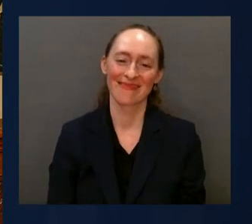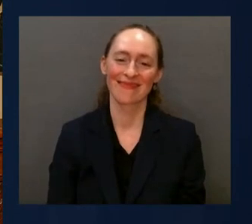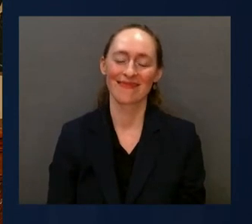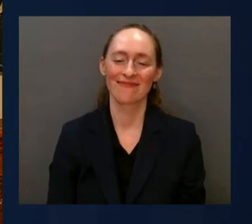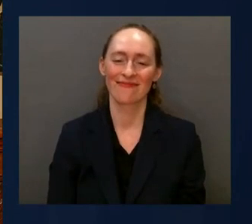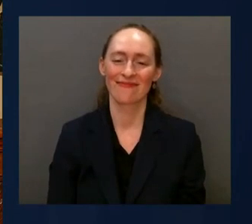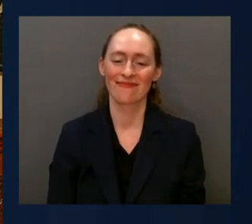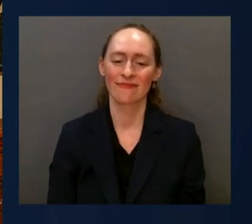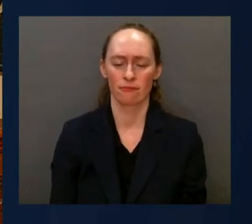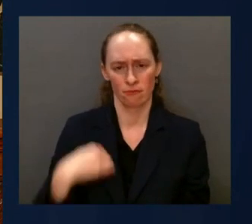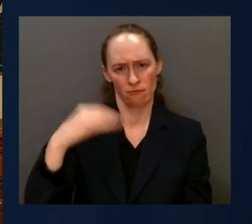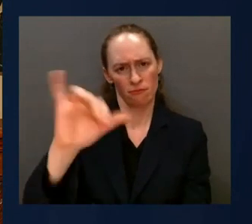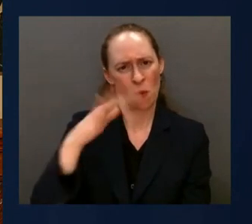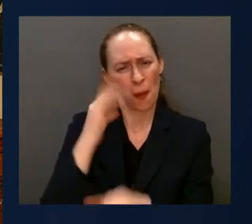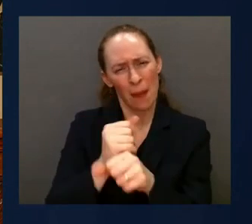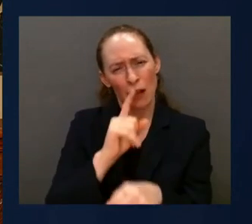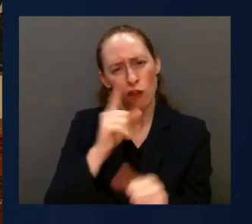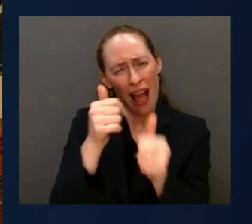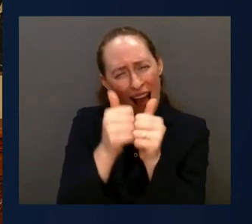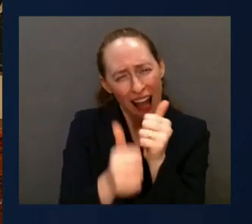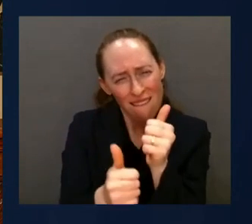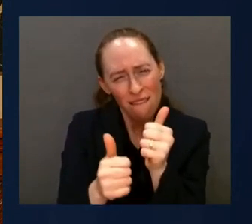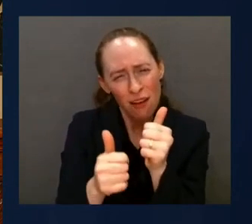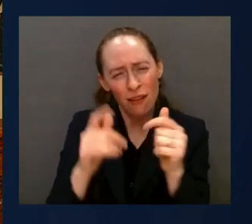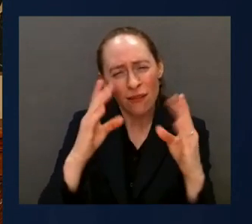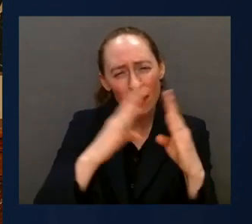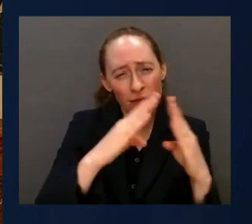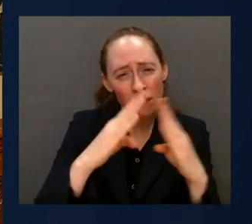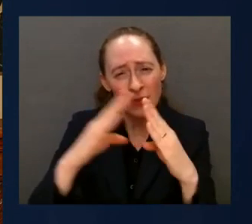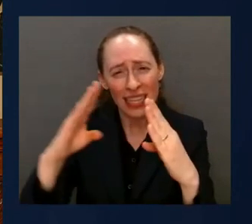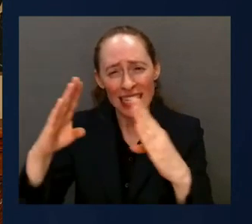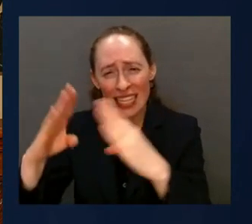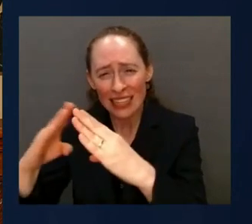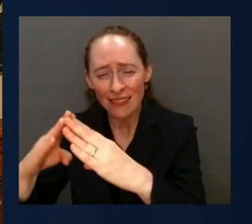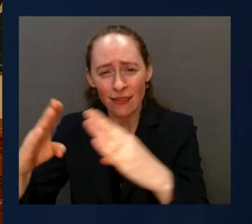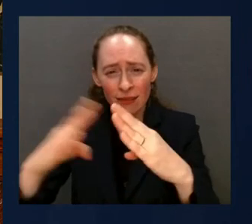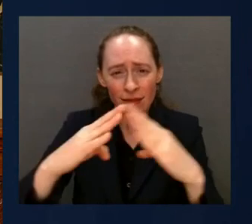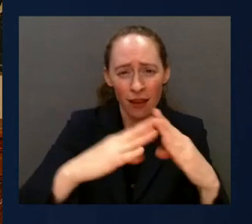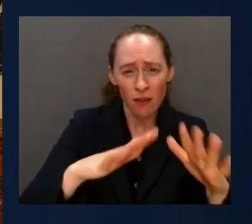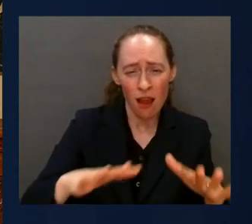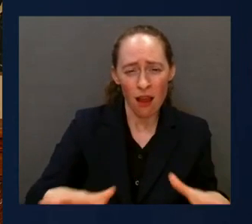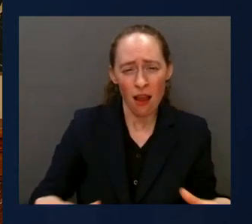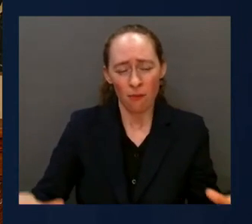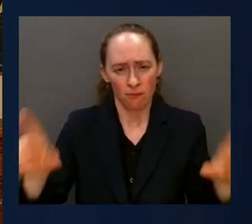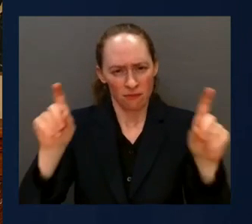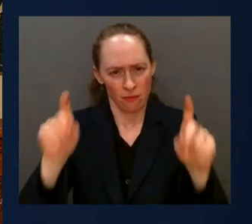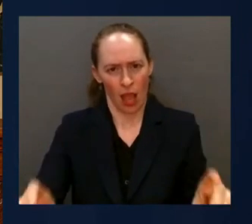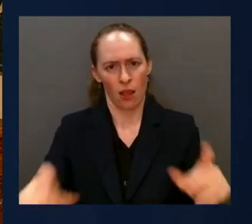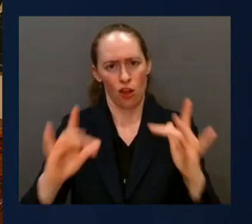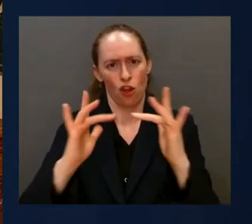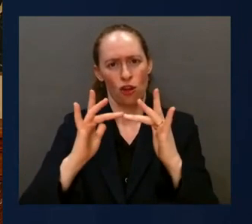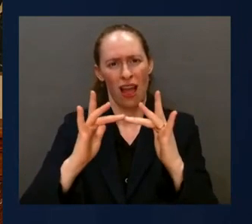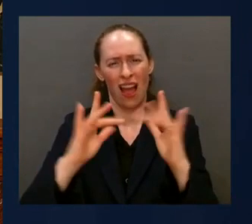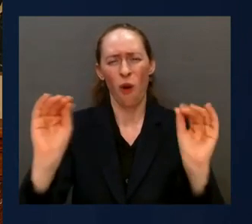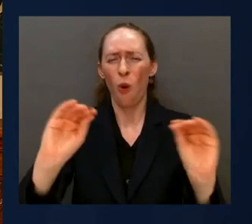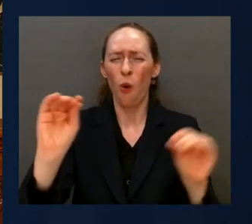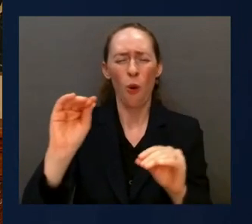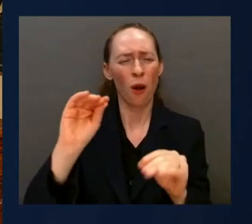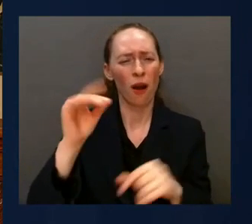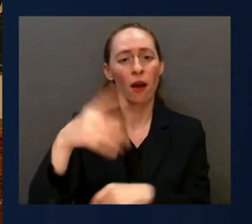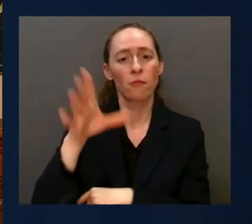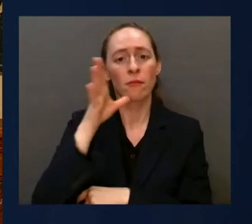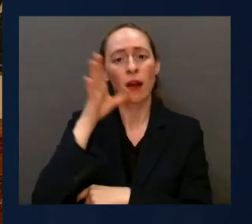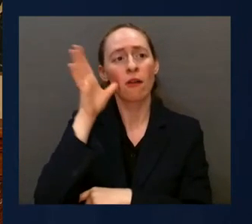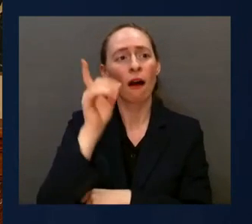every community in America has access to affordable high-speed internet. No parent should have to drive by McDonald's parking lot to help them do their homework online